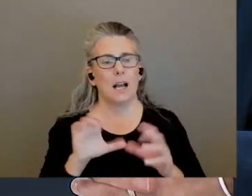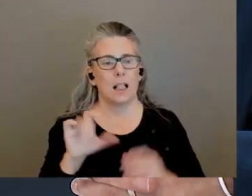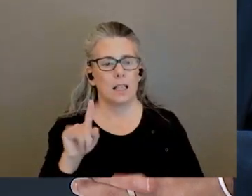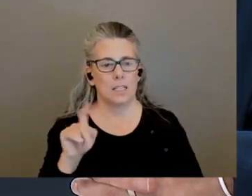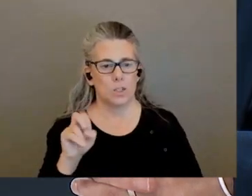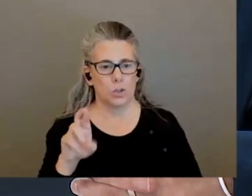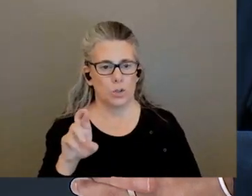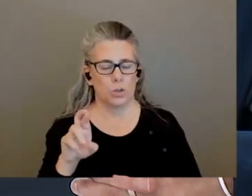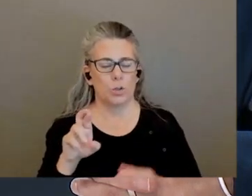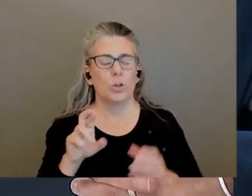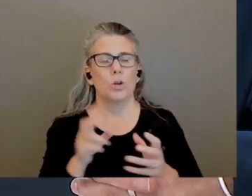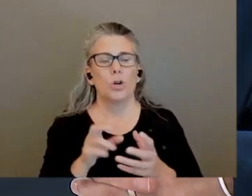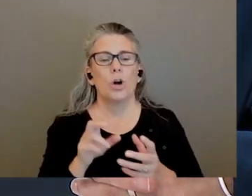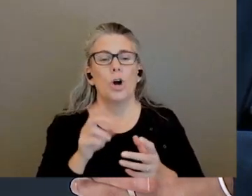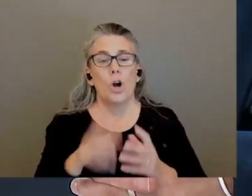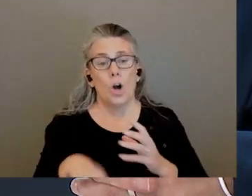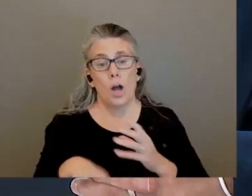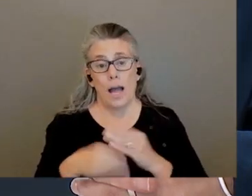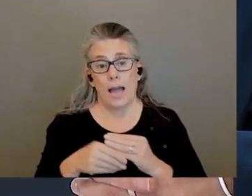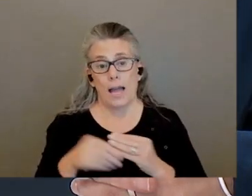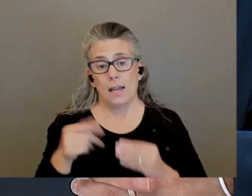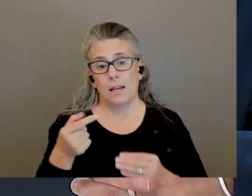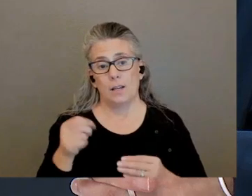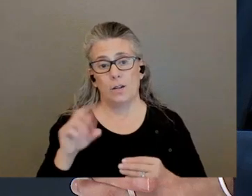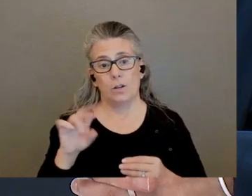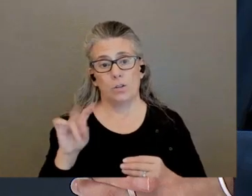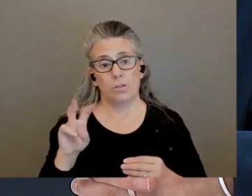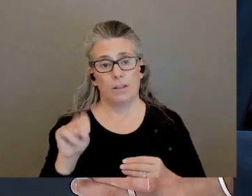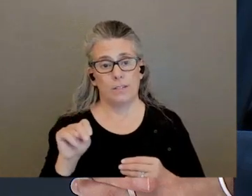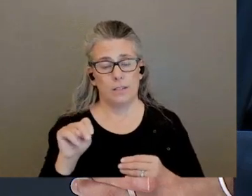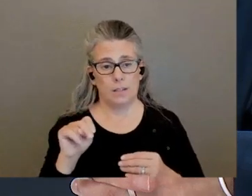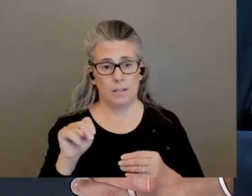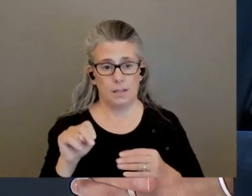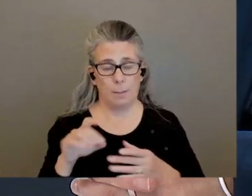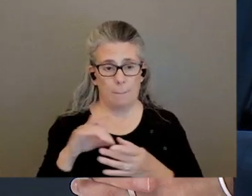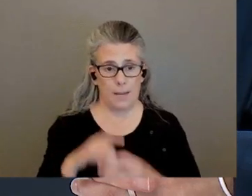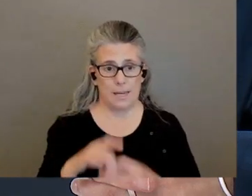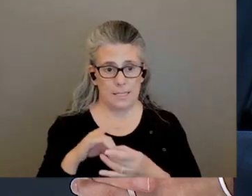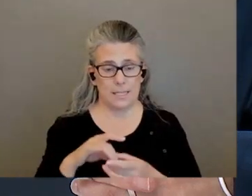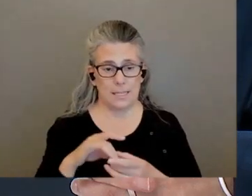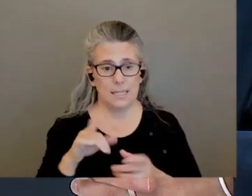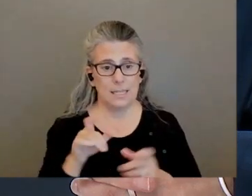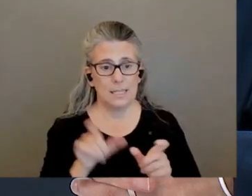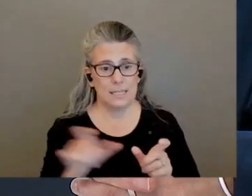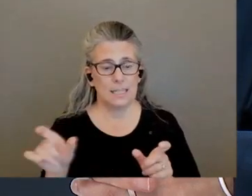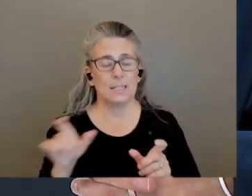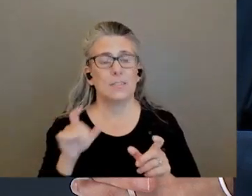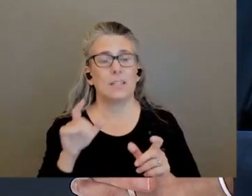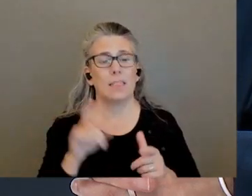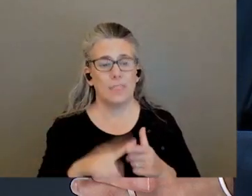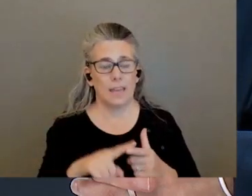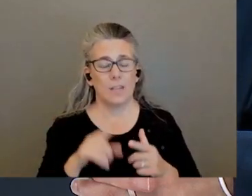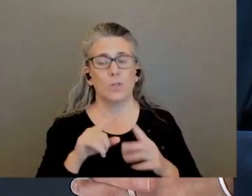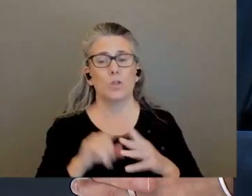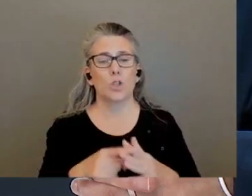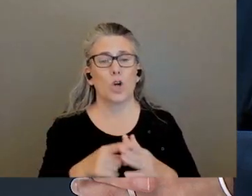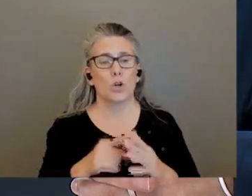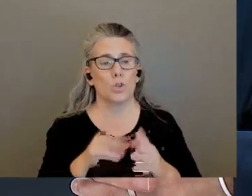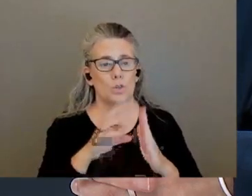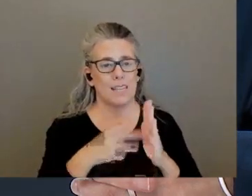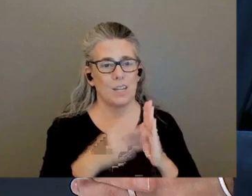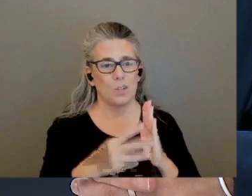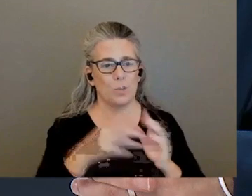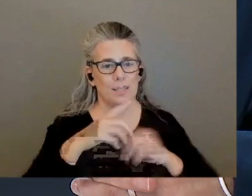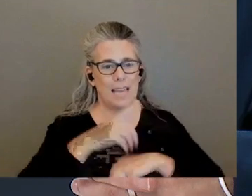add Graviton-based instances, and as soon as you will start to schedule tasks to those instances, it